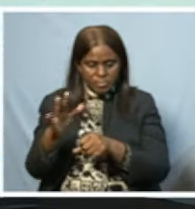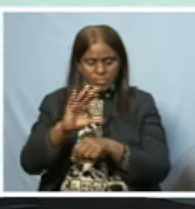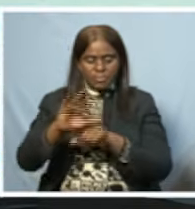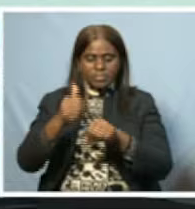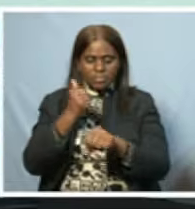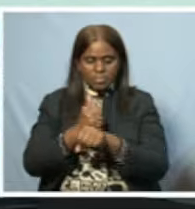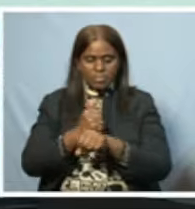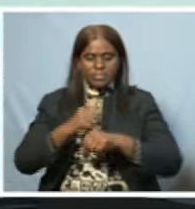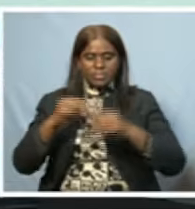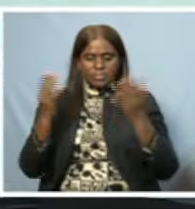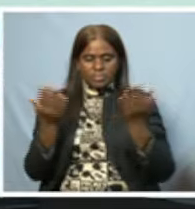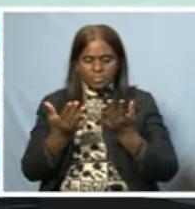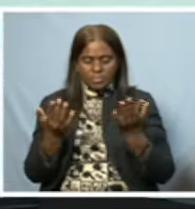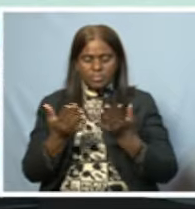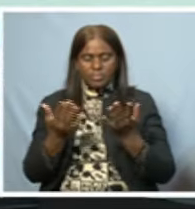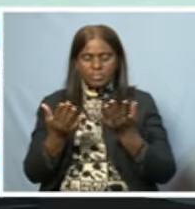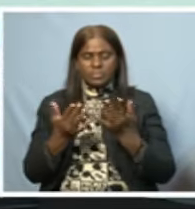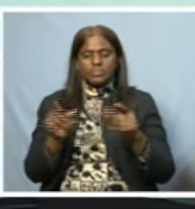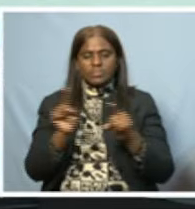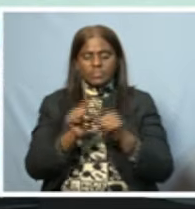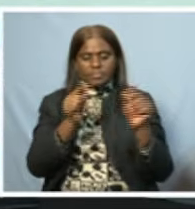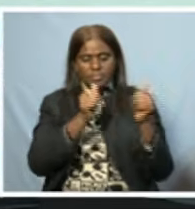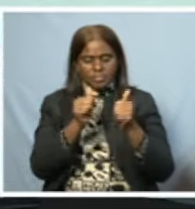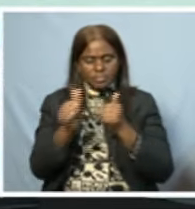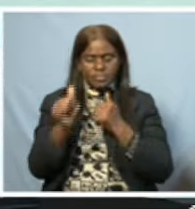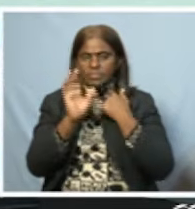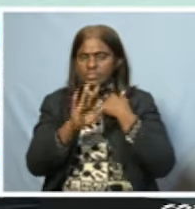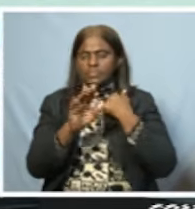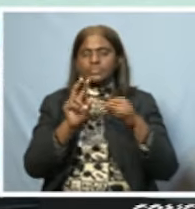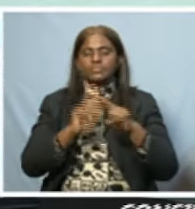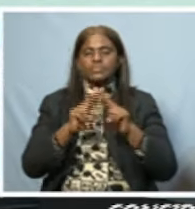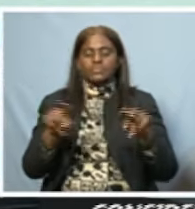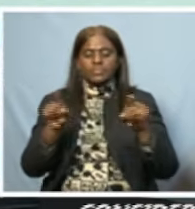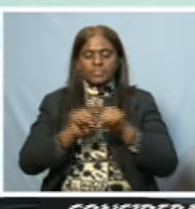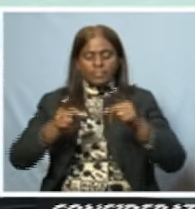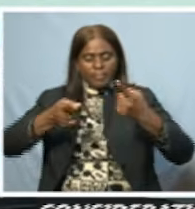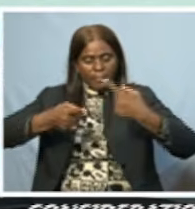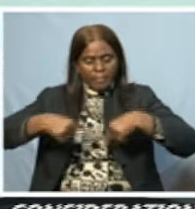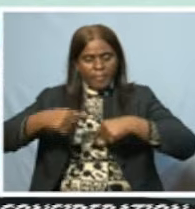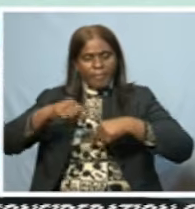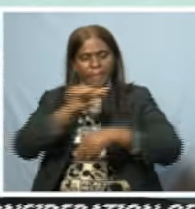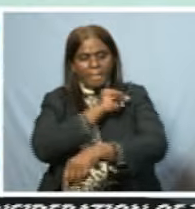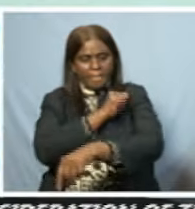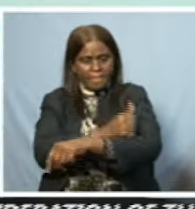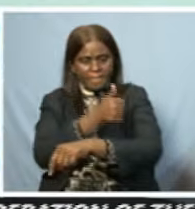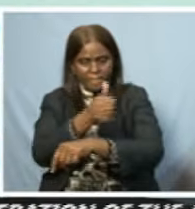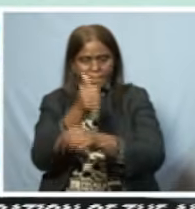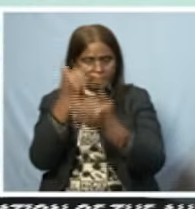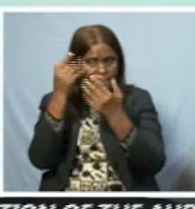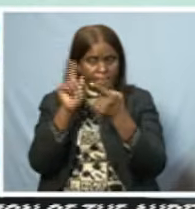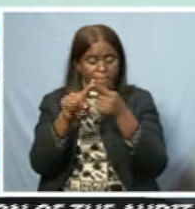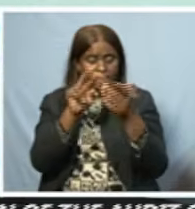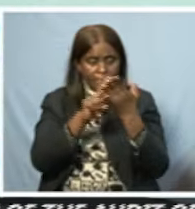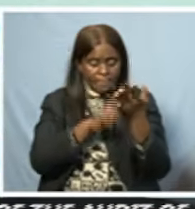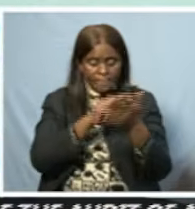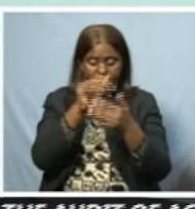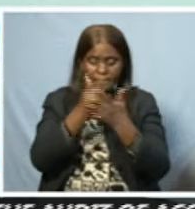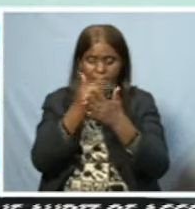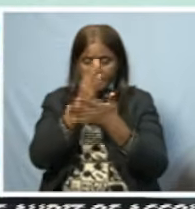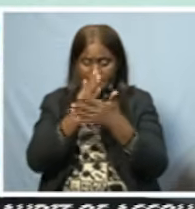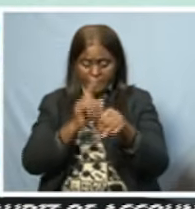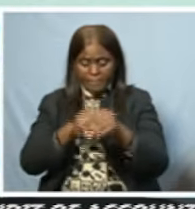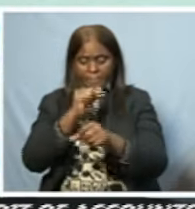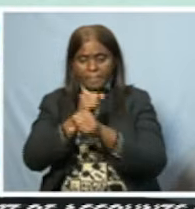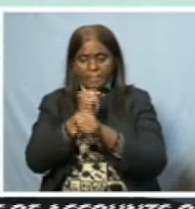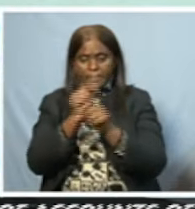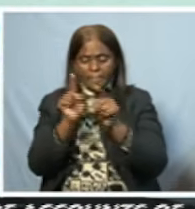establishment. The action taken, Chair, the local authority wish to report that all temporal workers